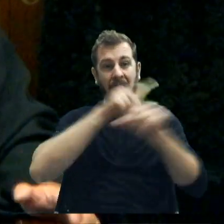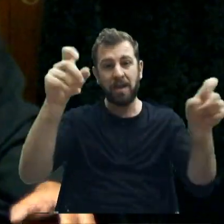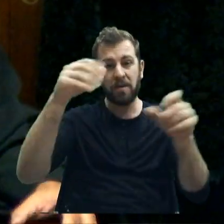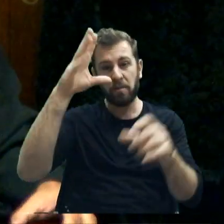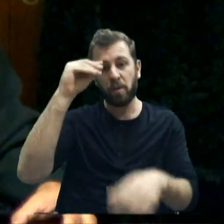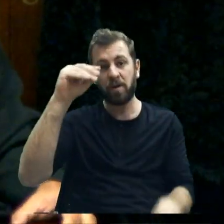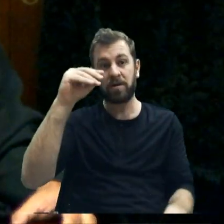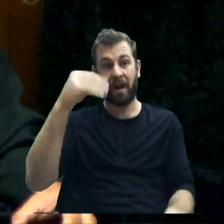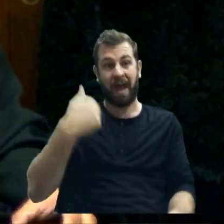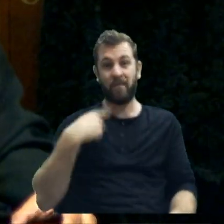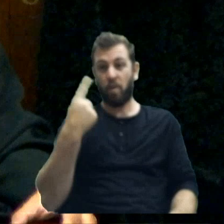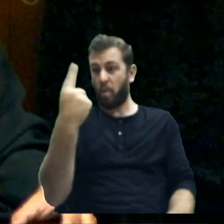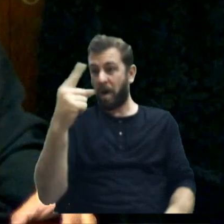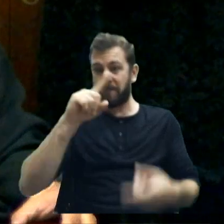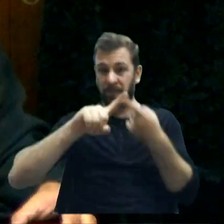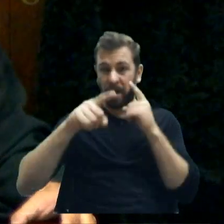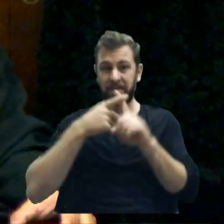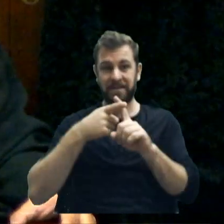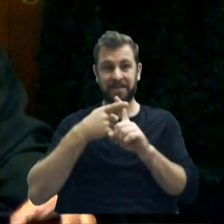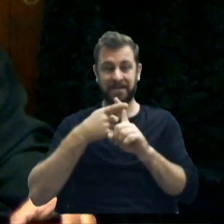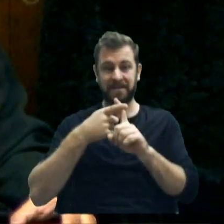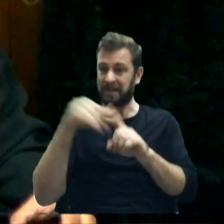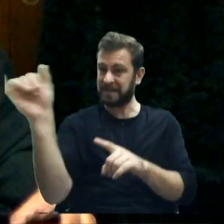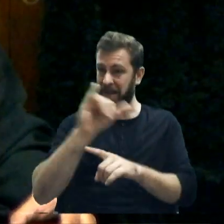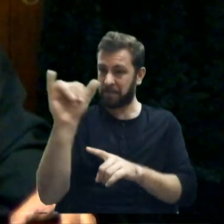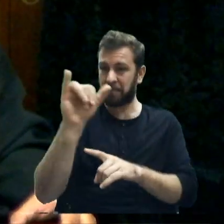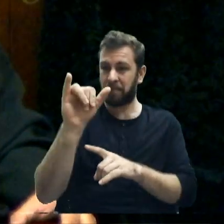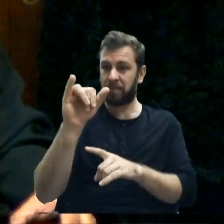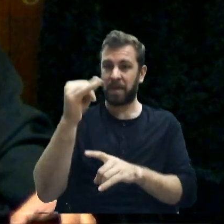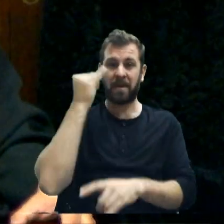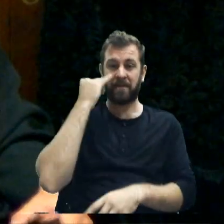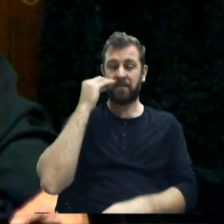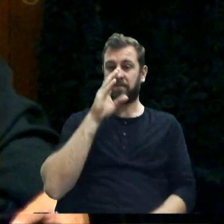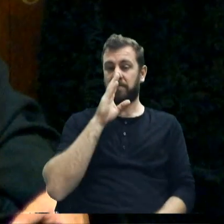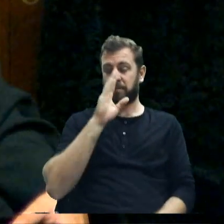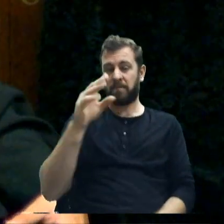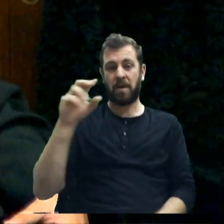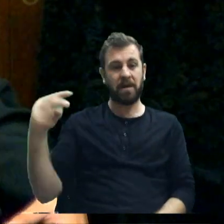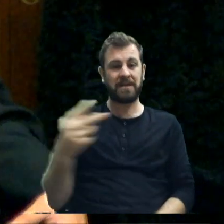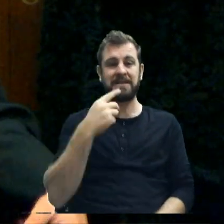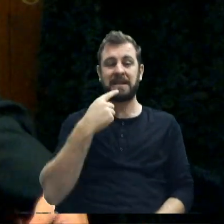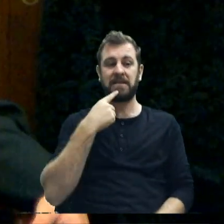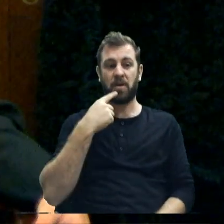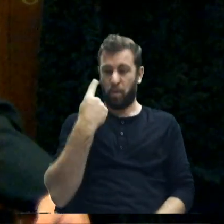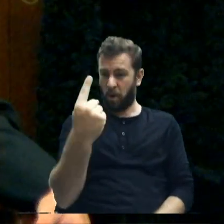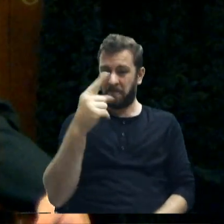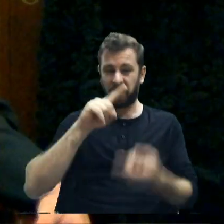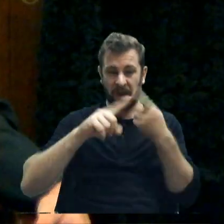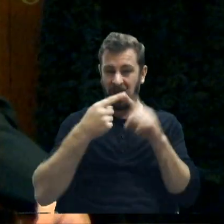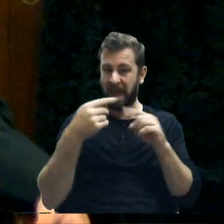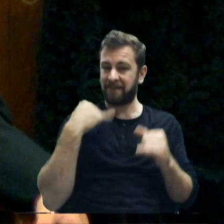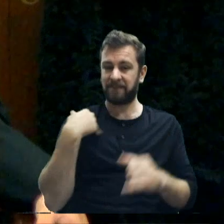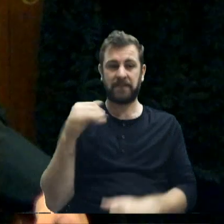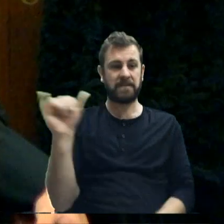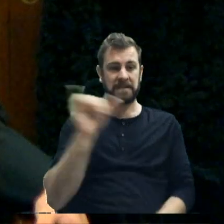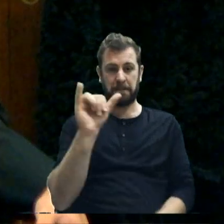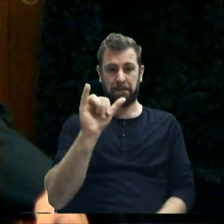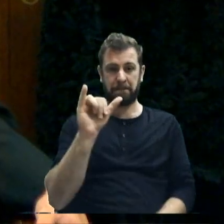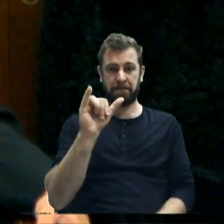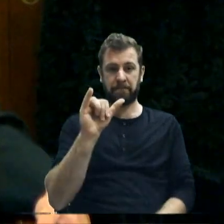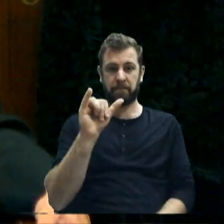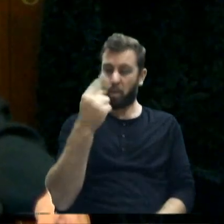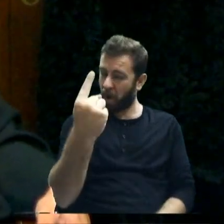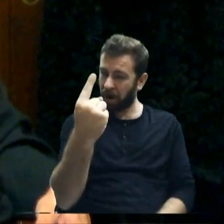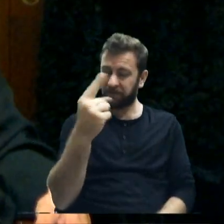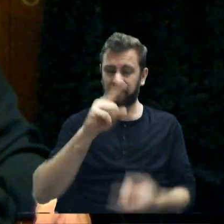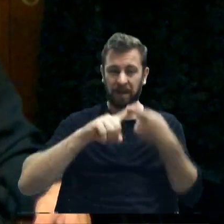Because Imam Ali says if you have made one friend like that, you are successful in this dunya. One, that's